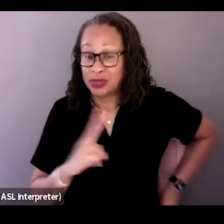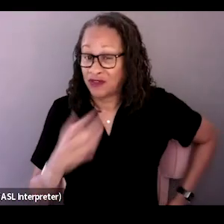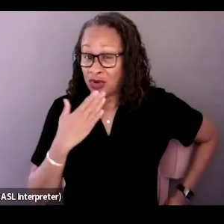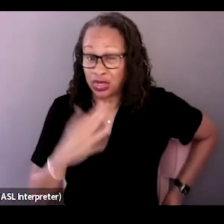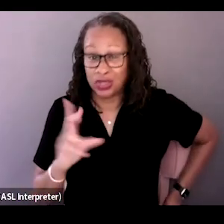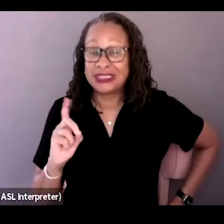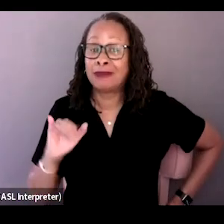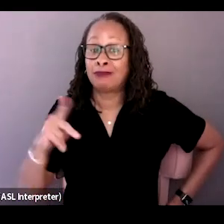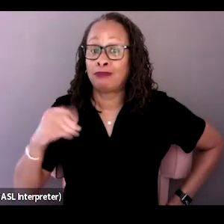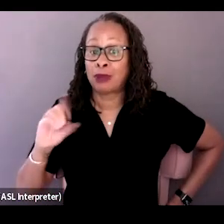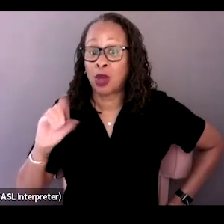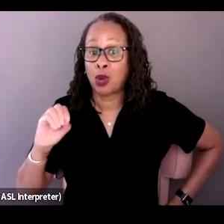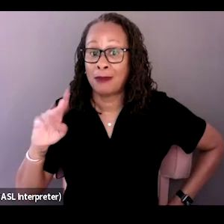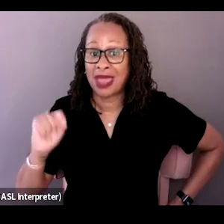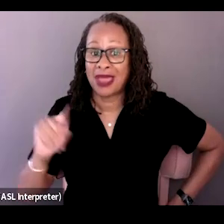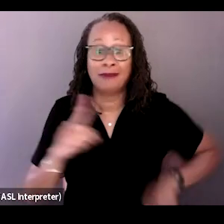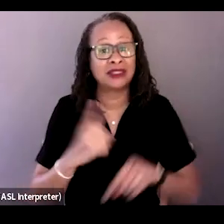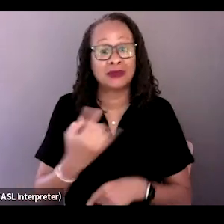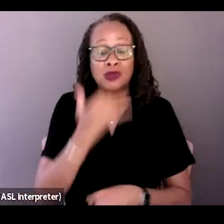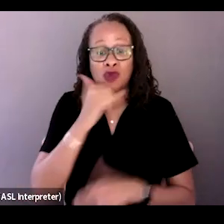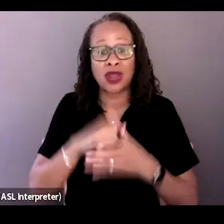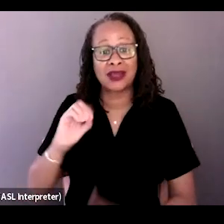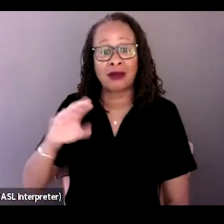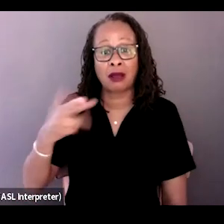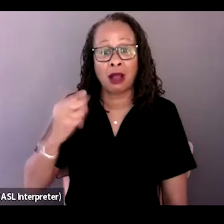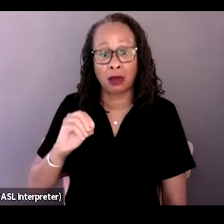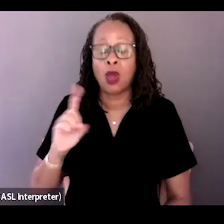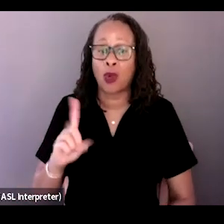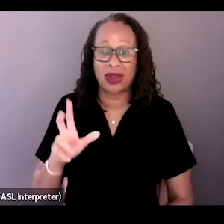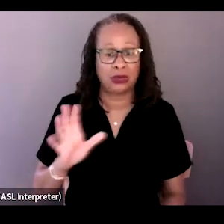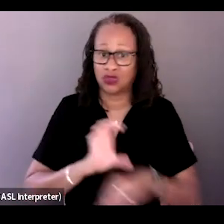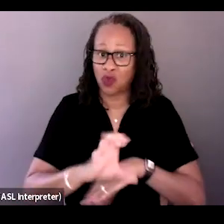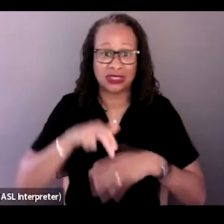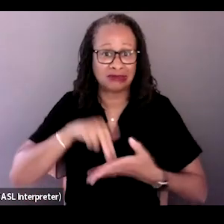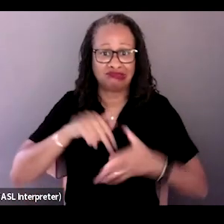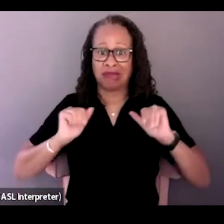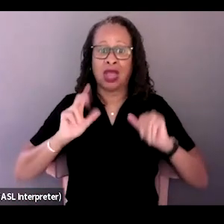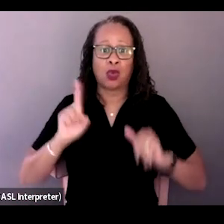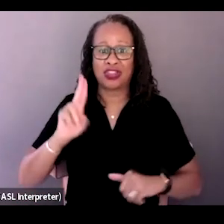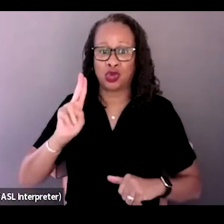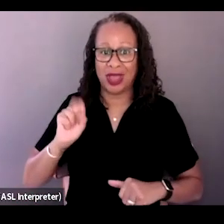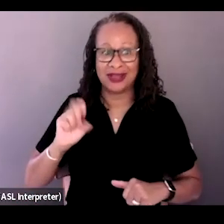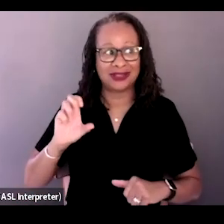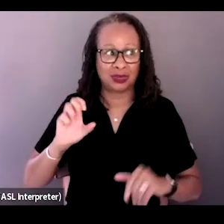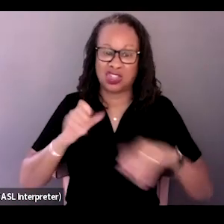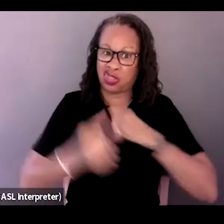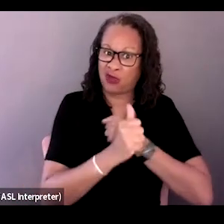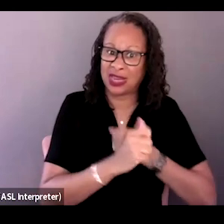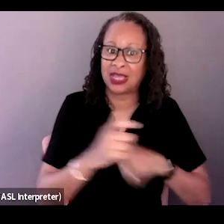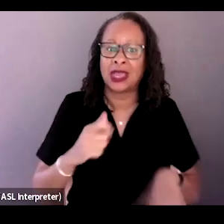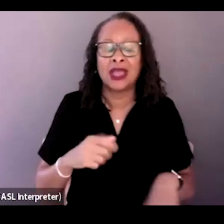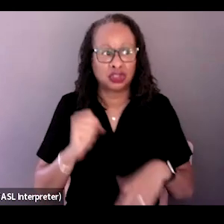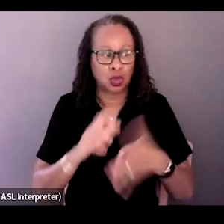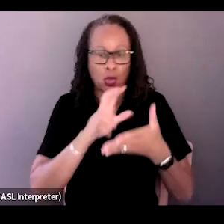But something went wrong in the Congo, where he was with his back against the wall, where the United States was threatening and the United Kingdom were threatening to withdraw the money